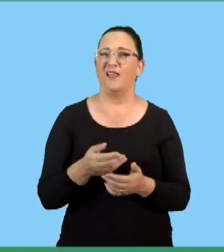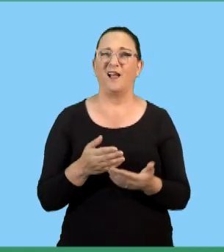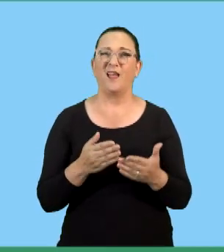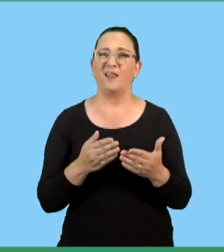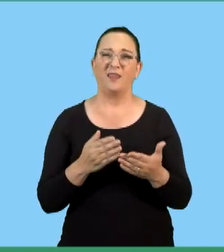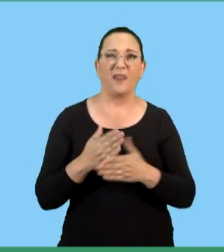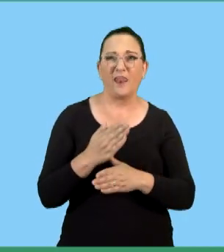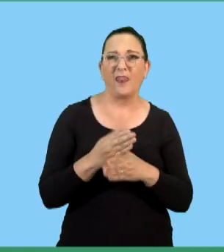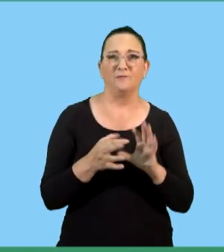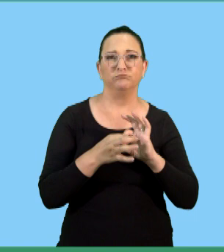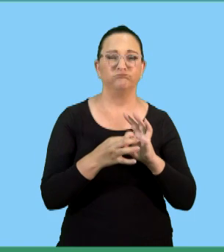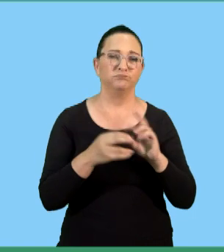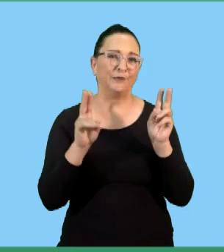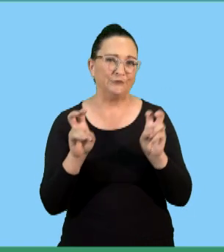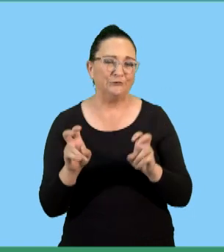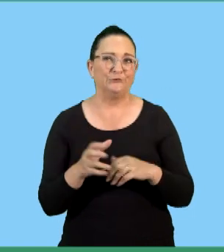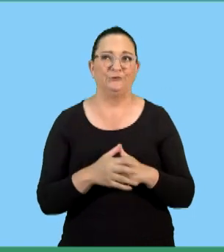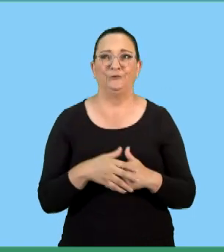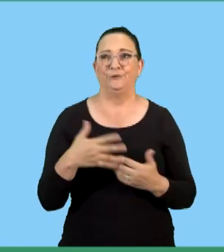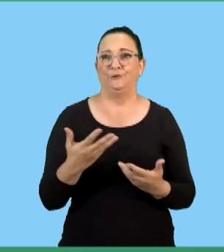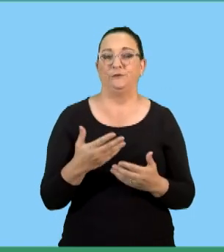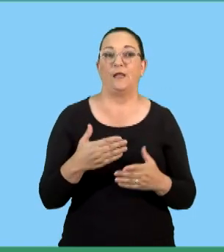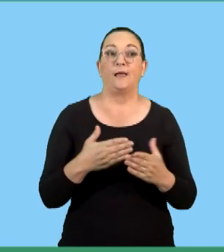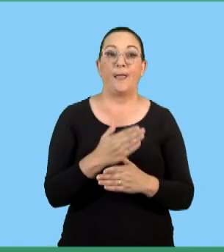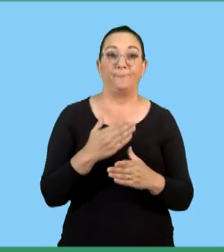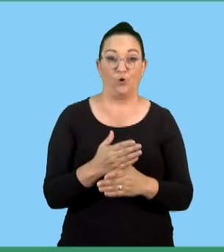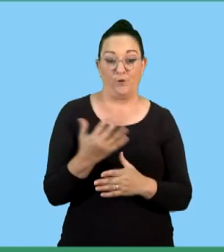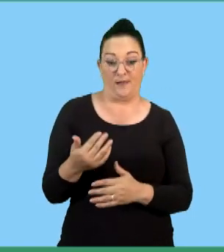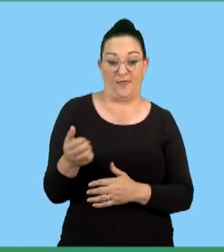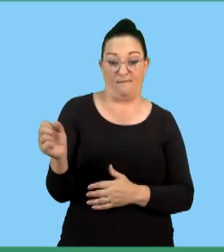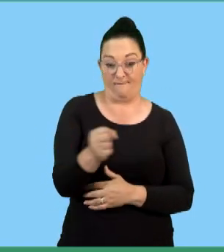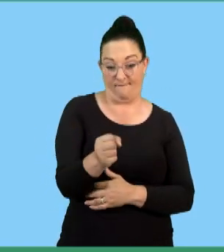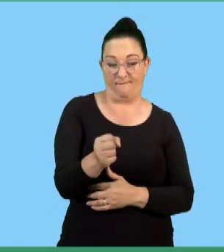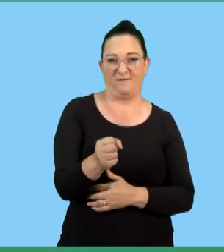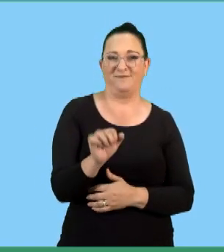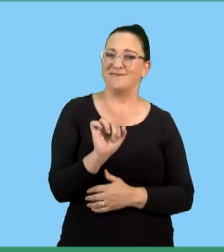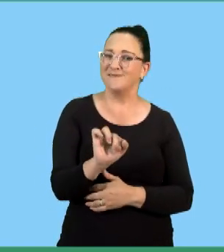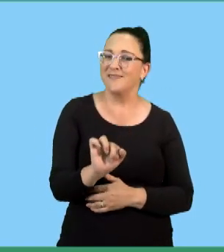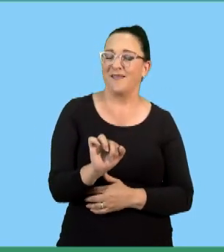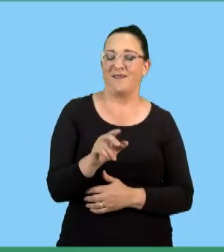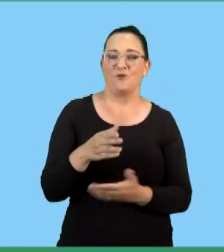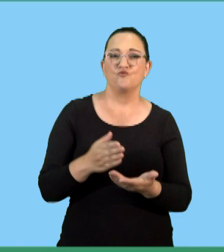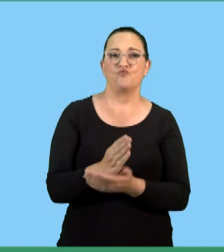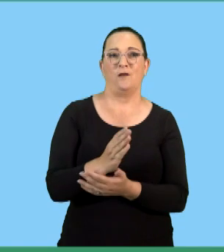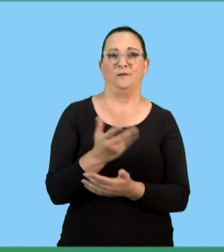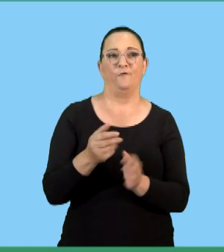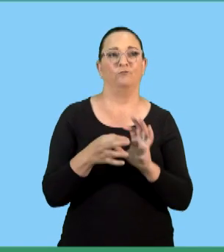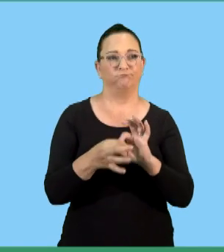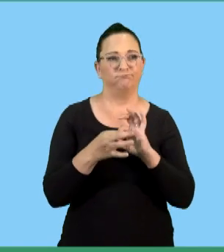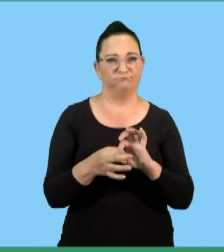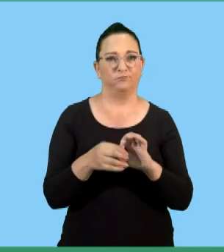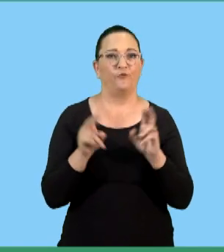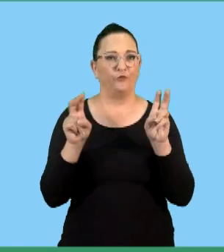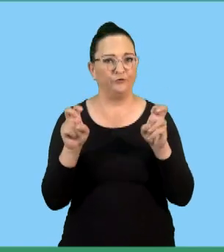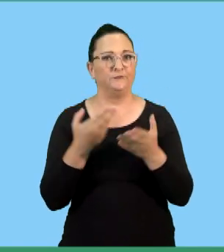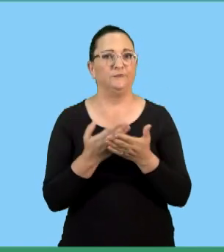kind of issues are labor-related? So with labor, obviously, we're talking about employees here. So the rights of the businesses in